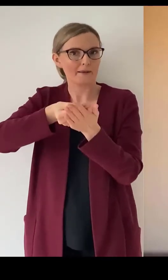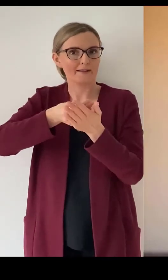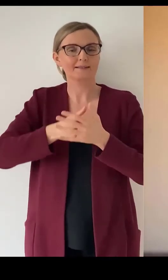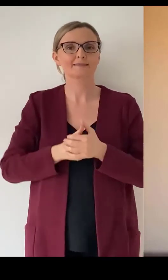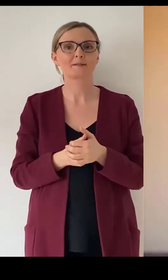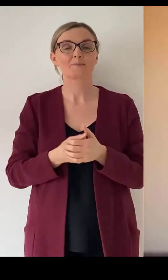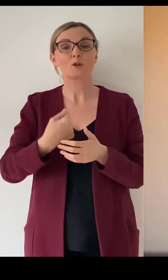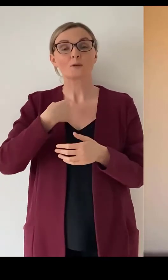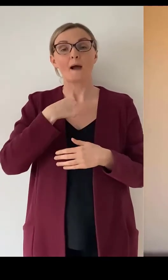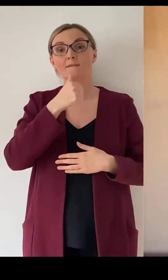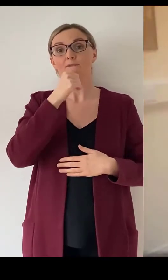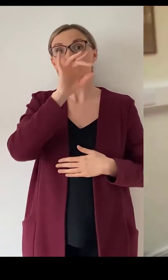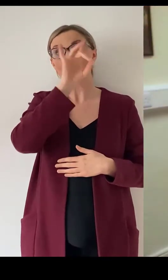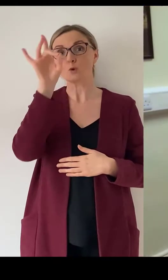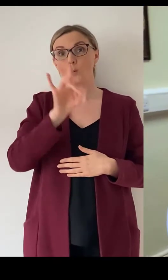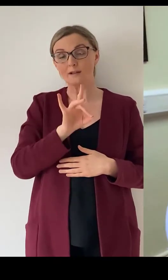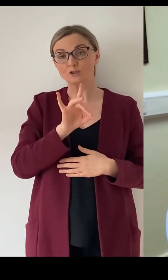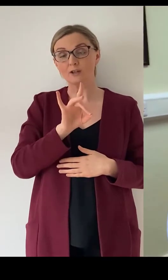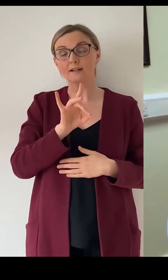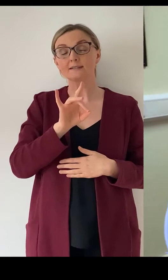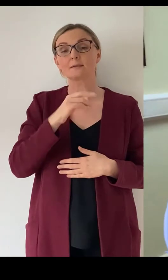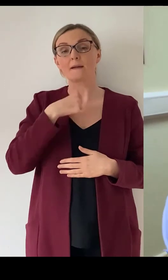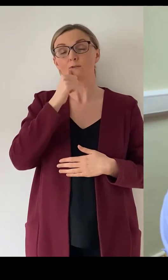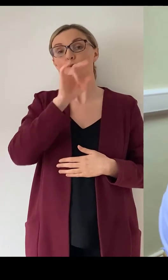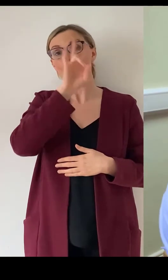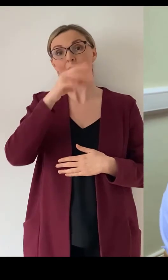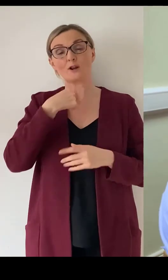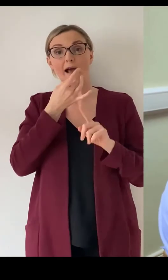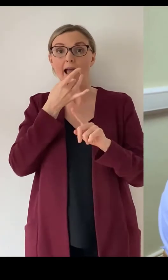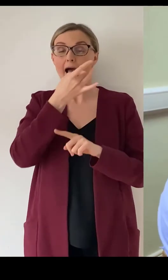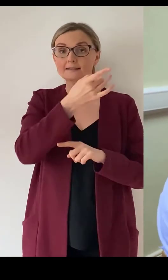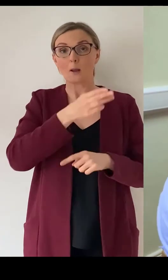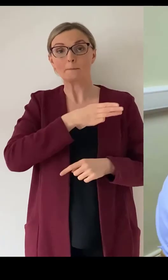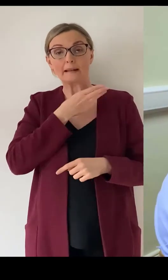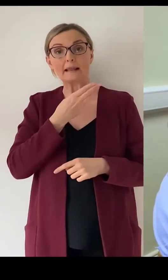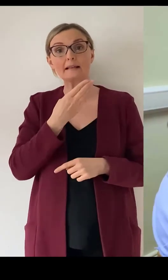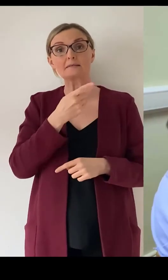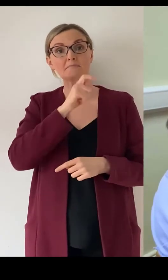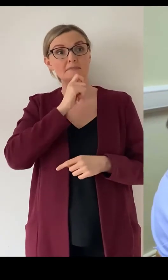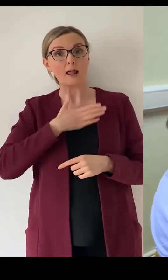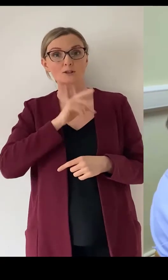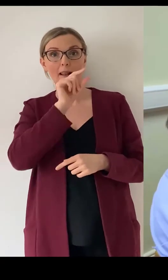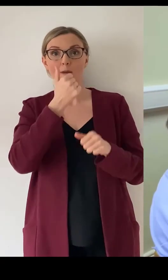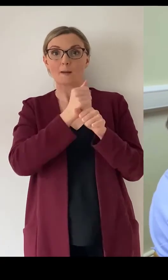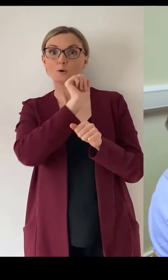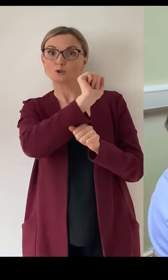first question to ONeill was to tell us a little bit about his research.